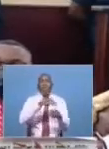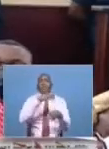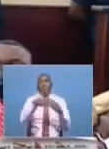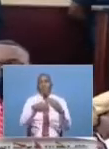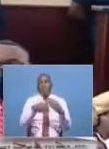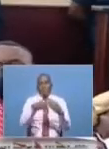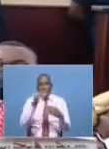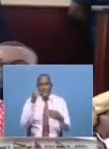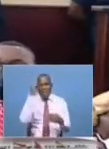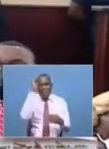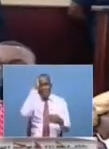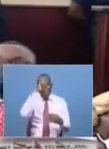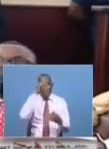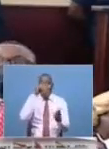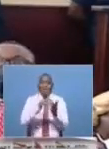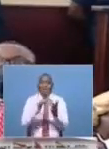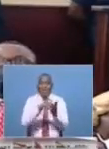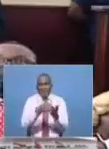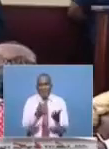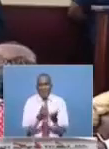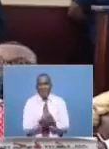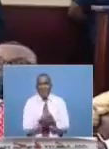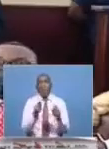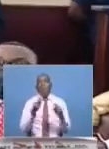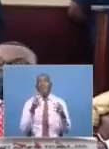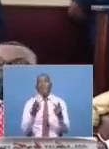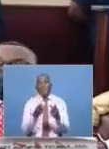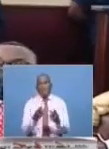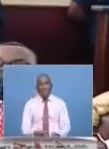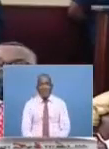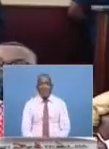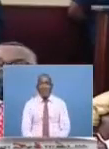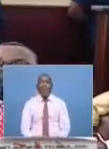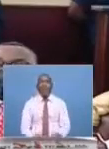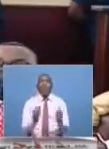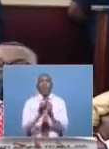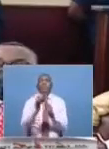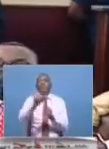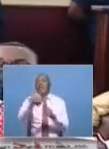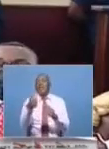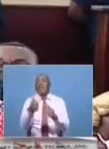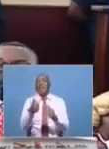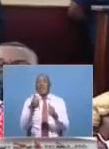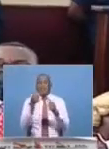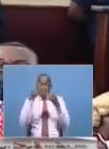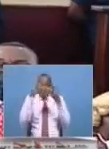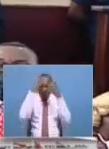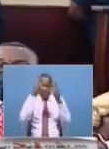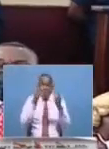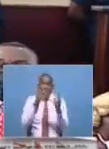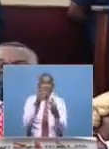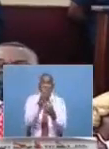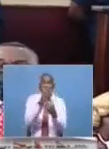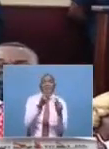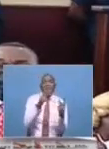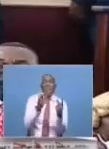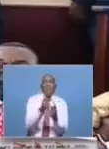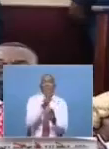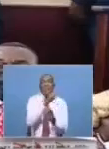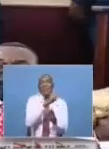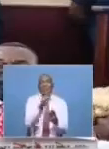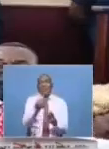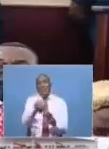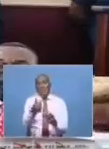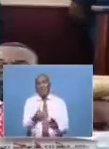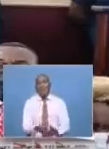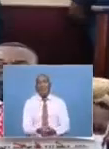presumed against that party or his successors in interest in any proceeding between that party or his successors in